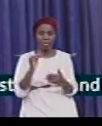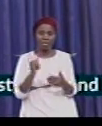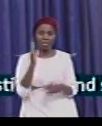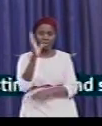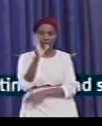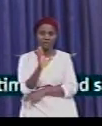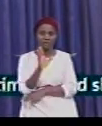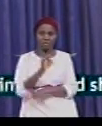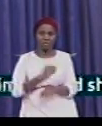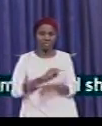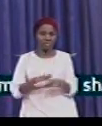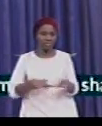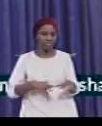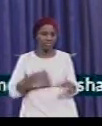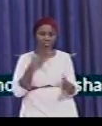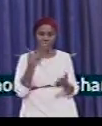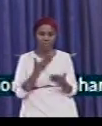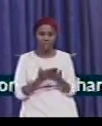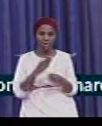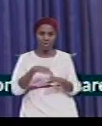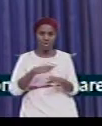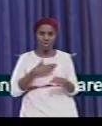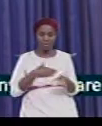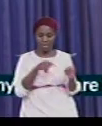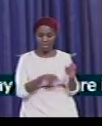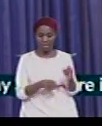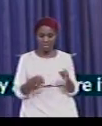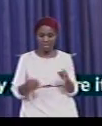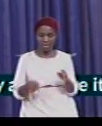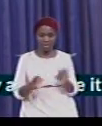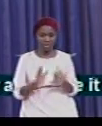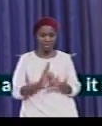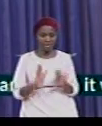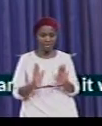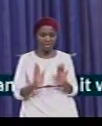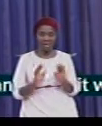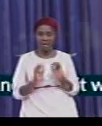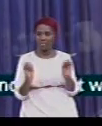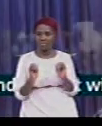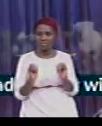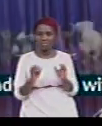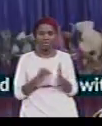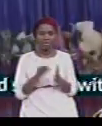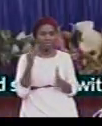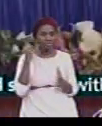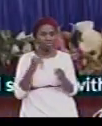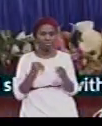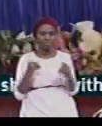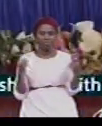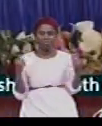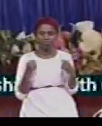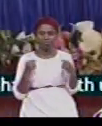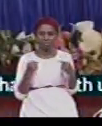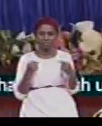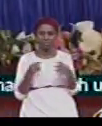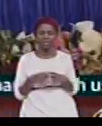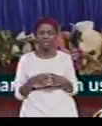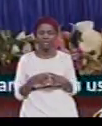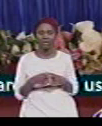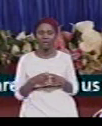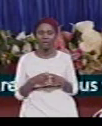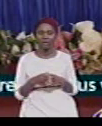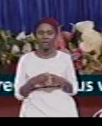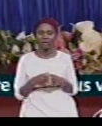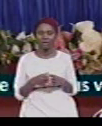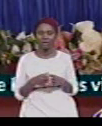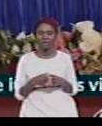feel well in my knees at all. It was so painful that there was a different thought of not going